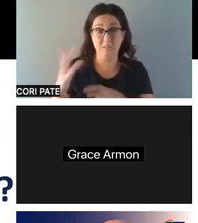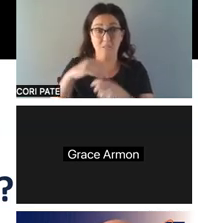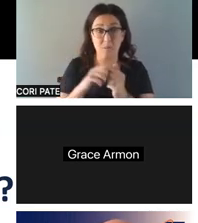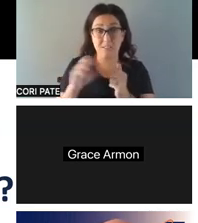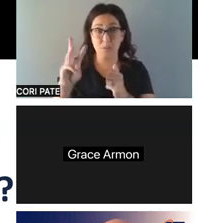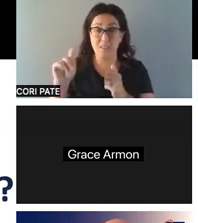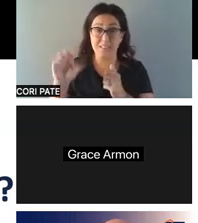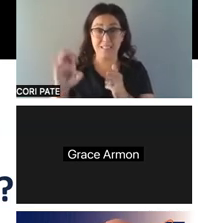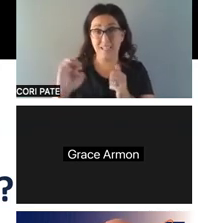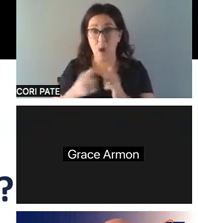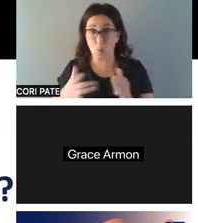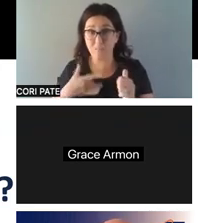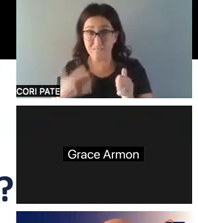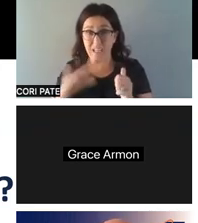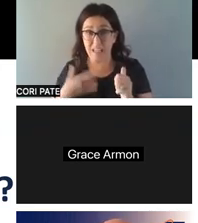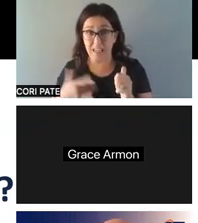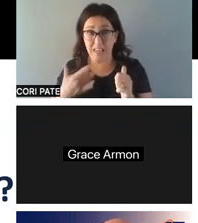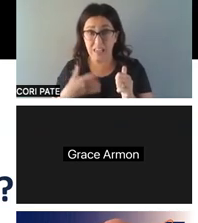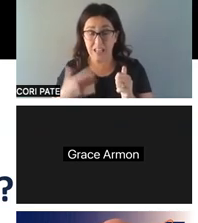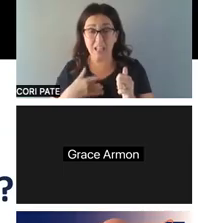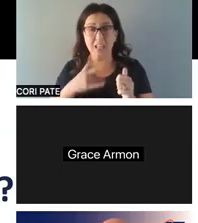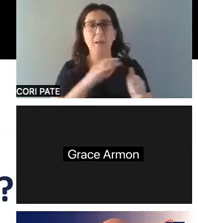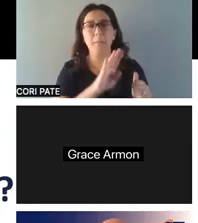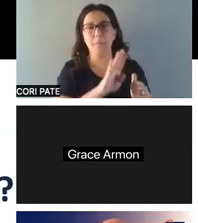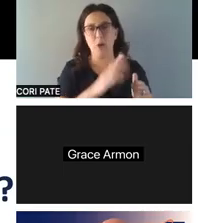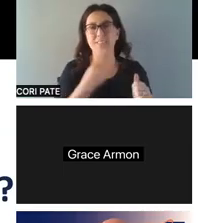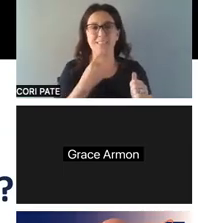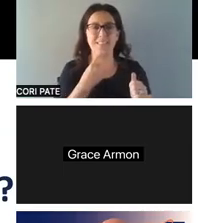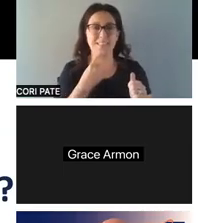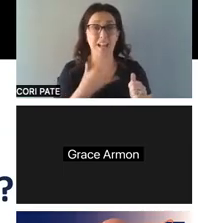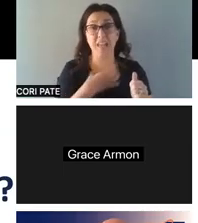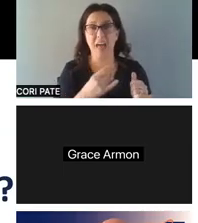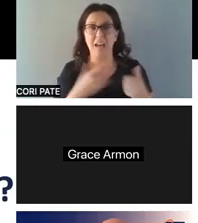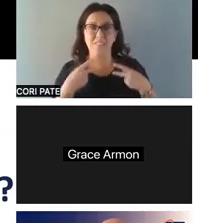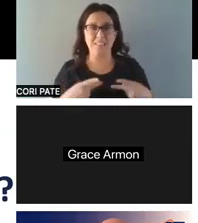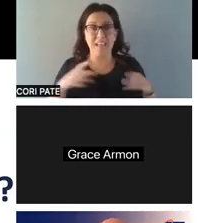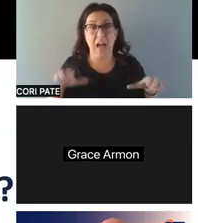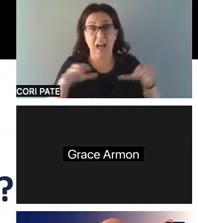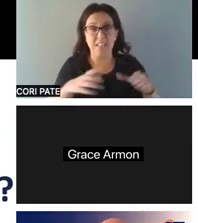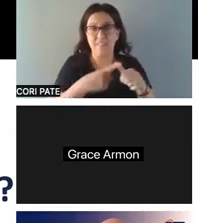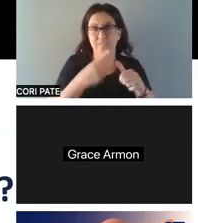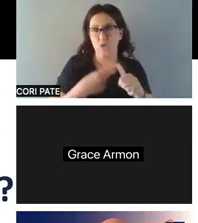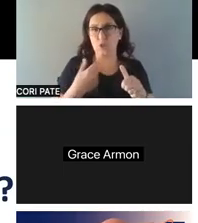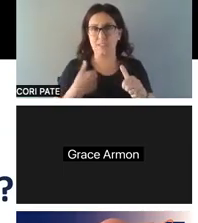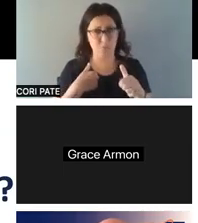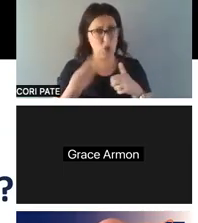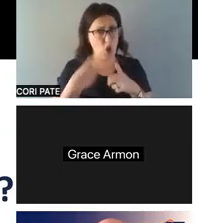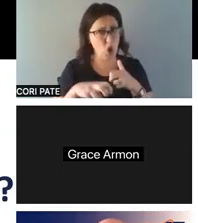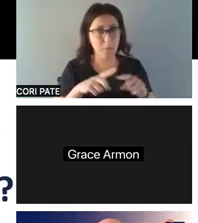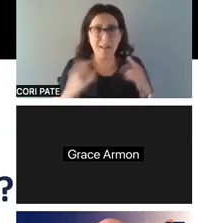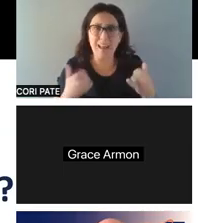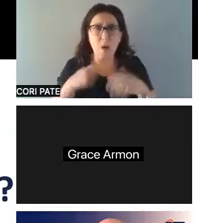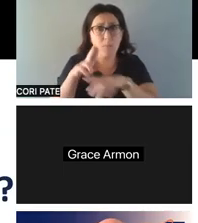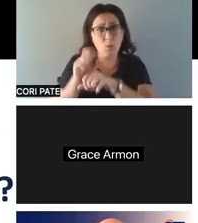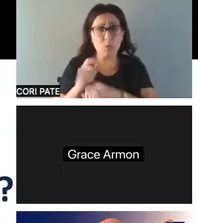I guess I can say it. My favorite part about the job is being more physically active. At first, it was hard, but I'm used to it now, and I like it more or